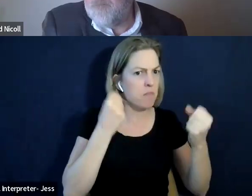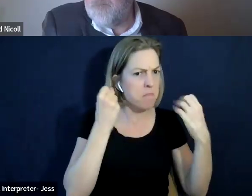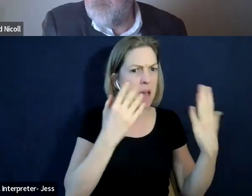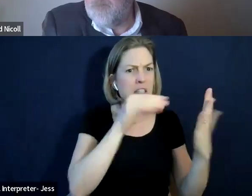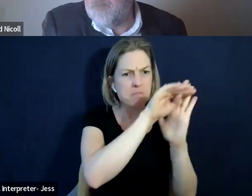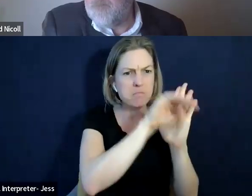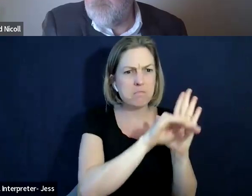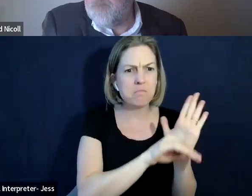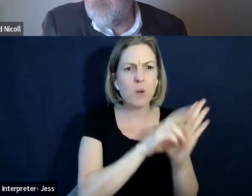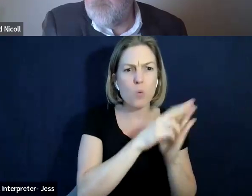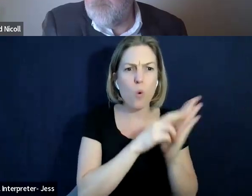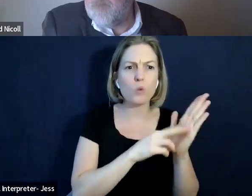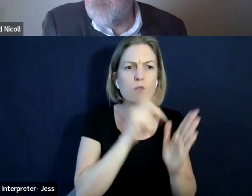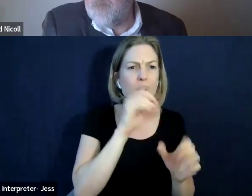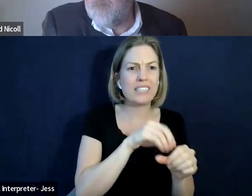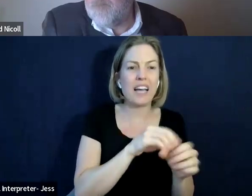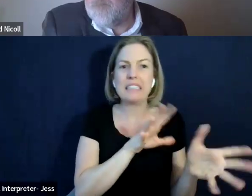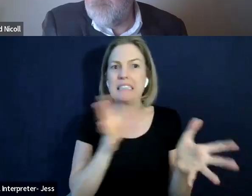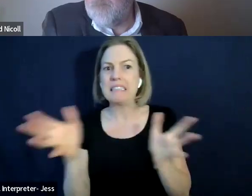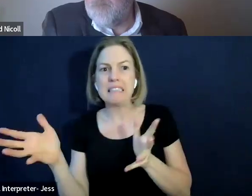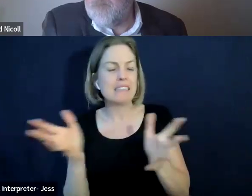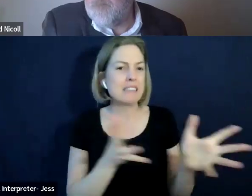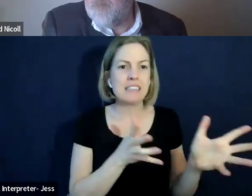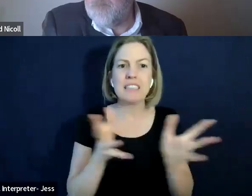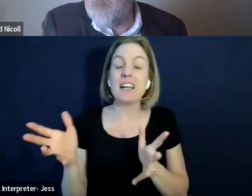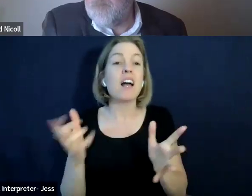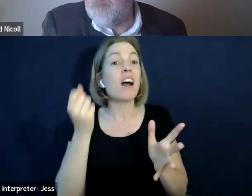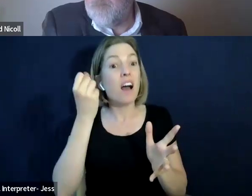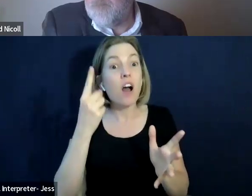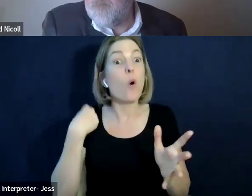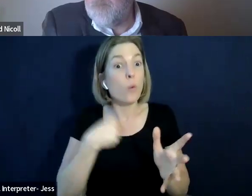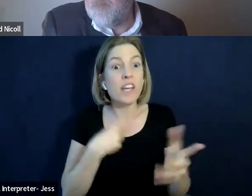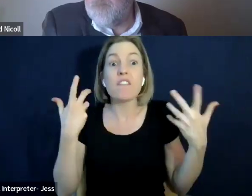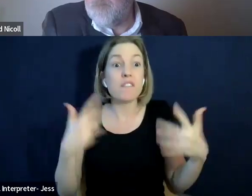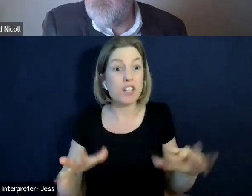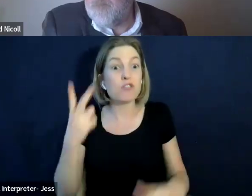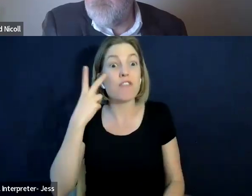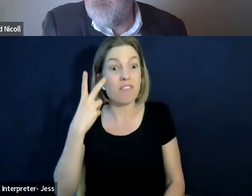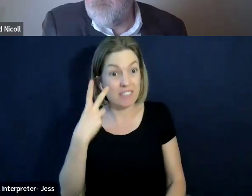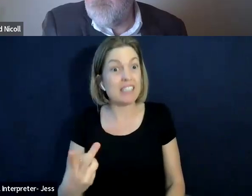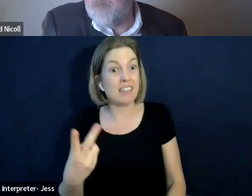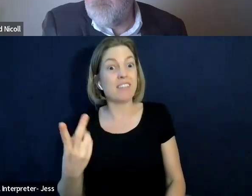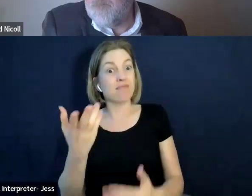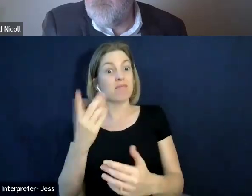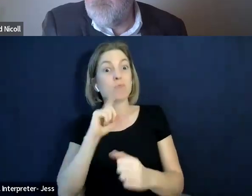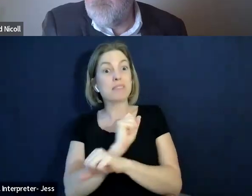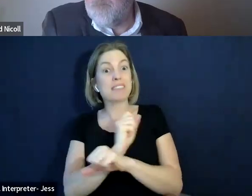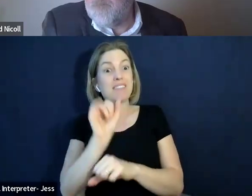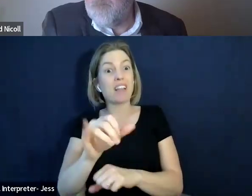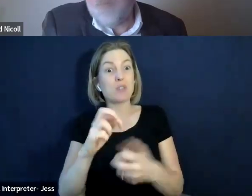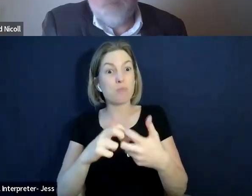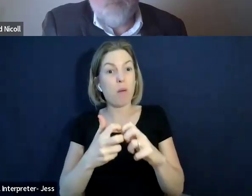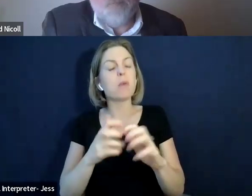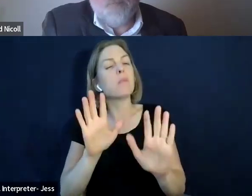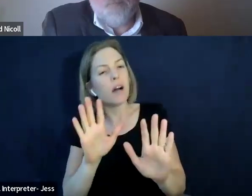different because we've identified the problem and addressed it. A totally side